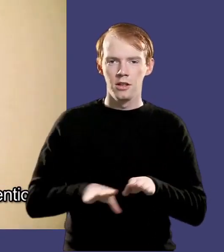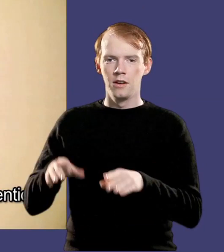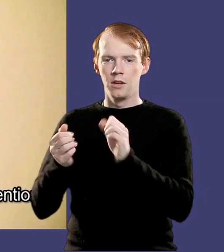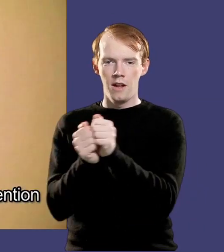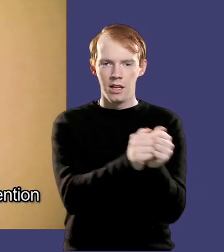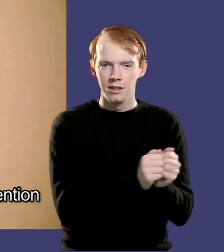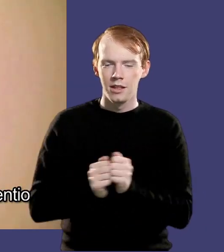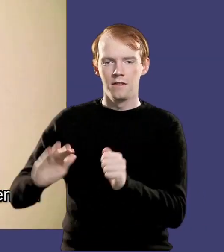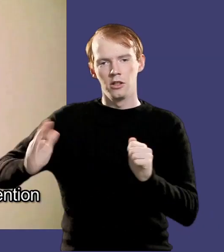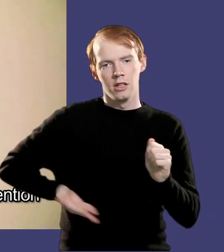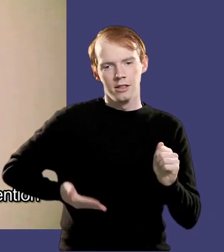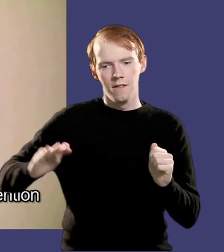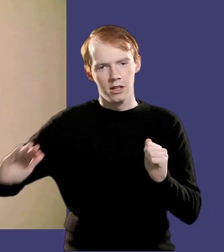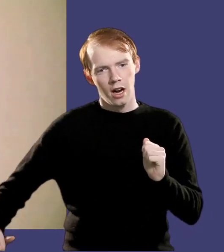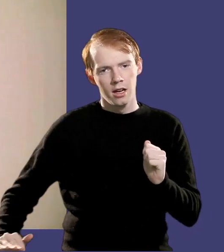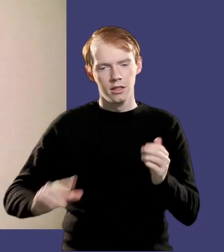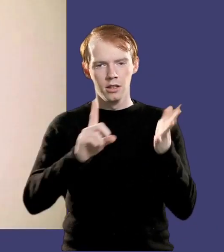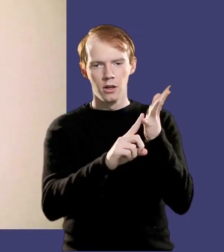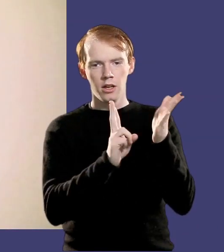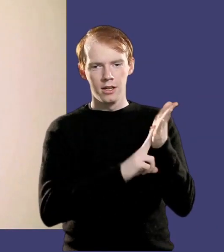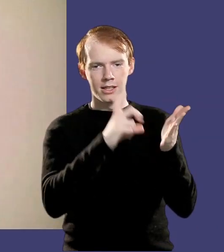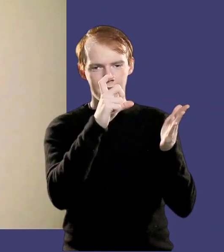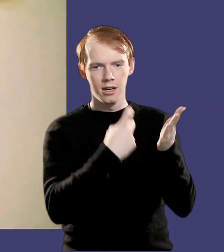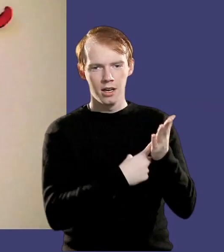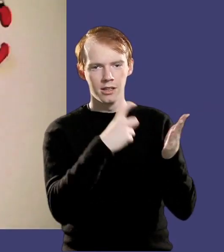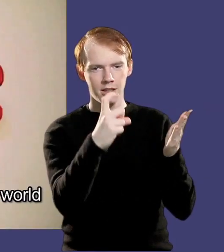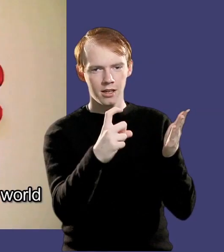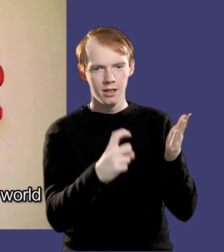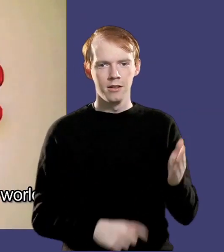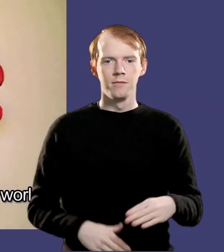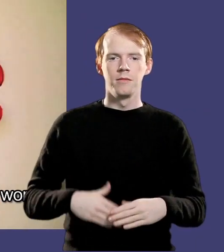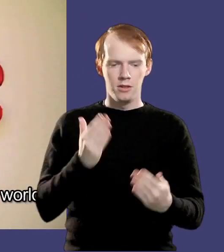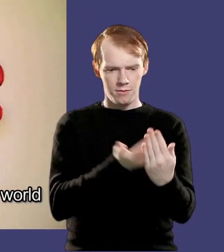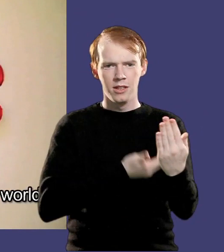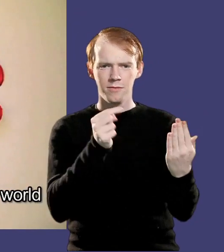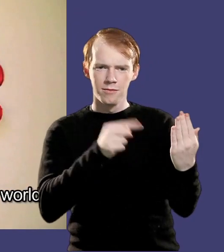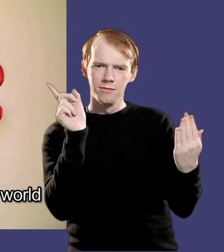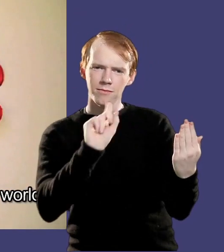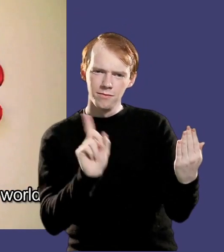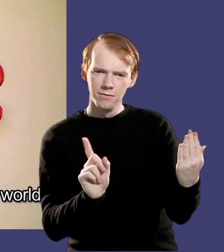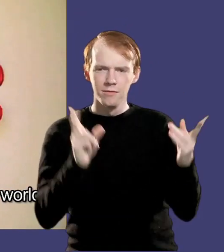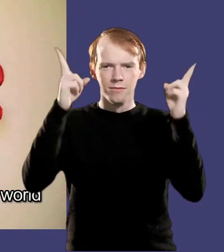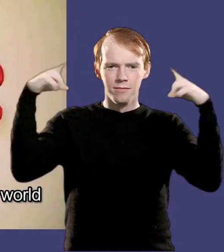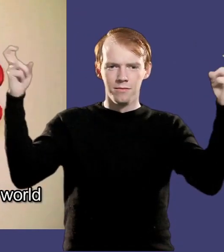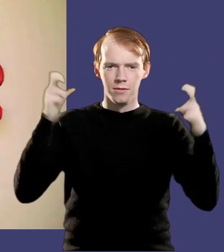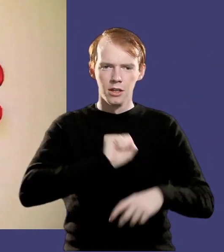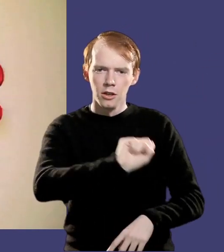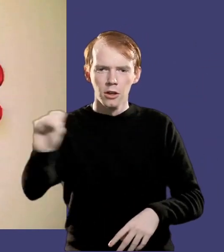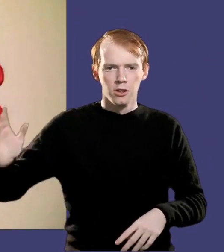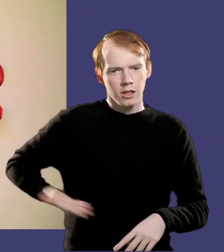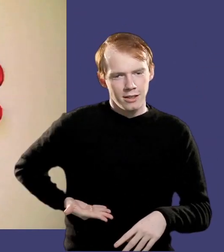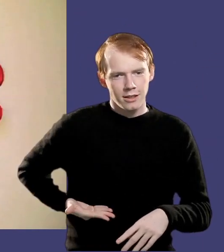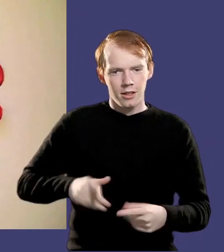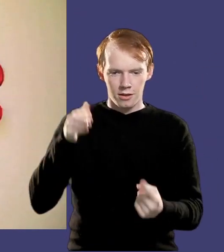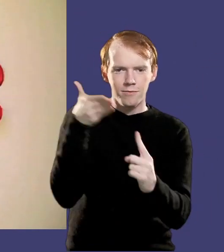The UNCRC is the United Nations Convention on the Rights of the Child. And this is the document that tells children and young people right across